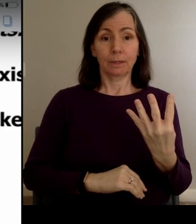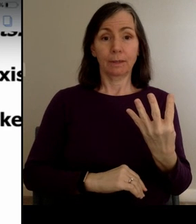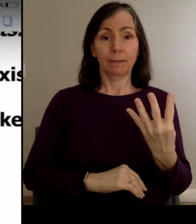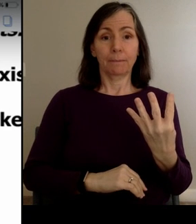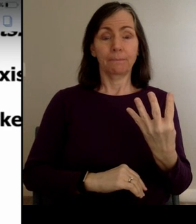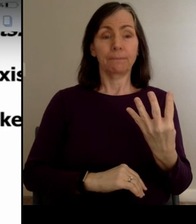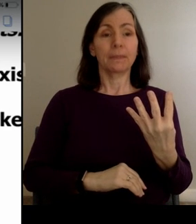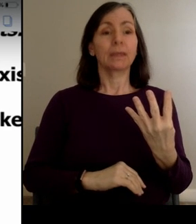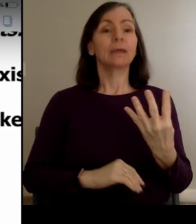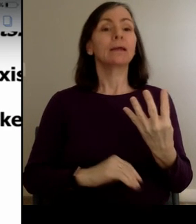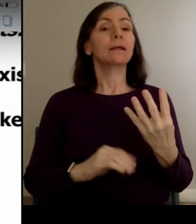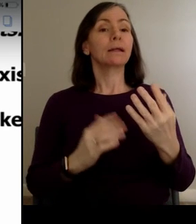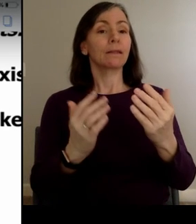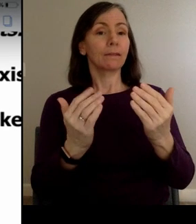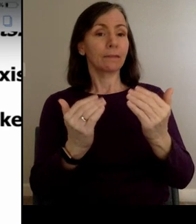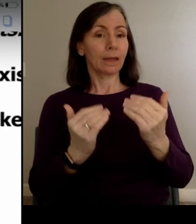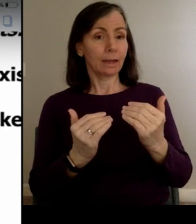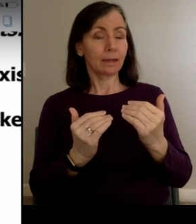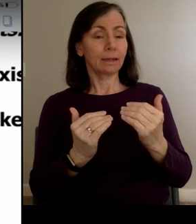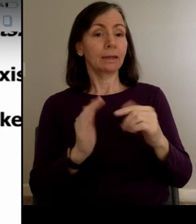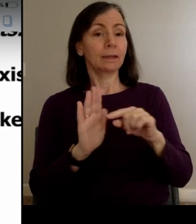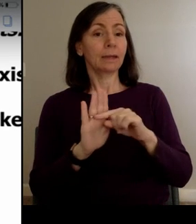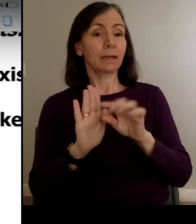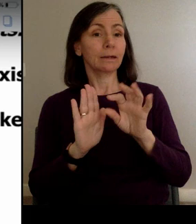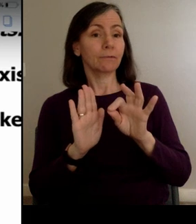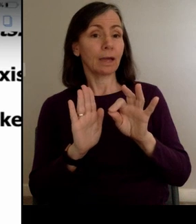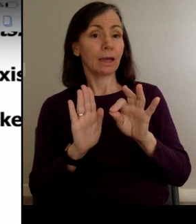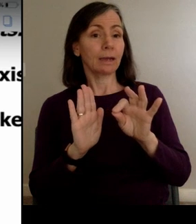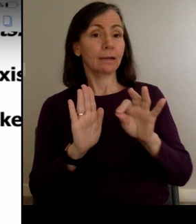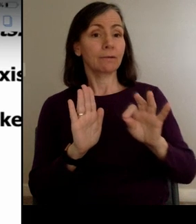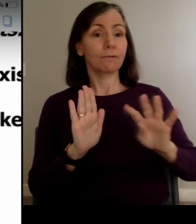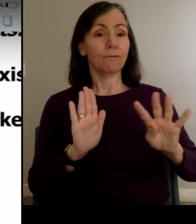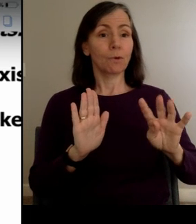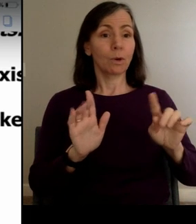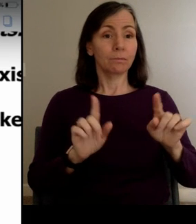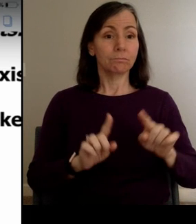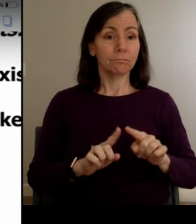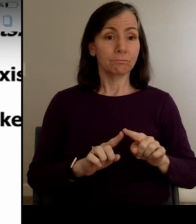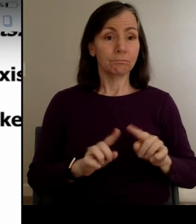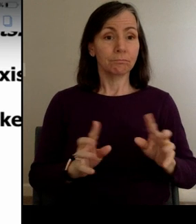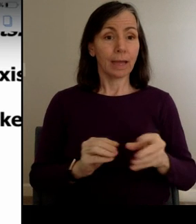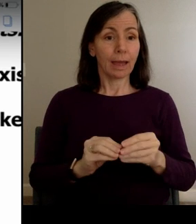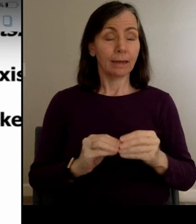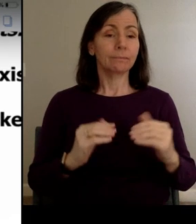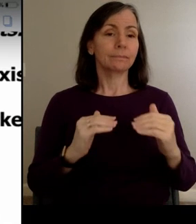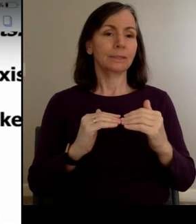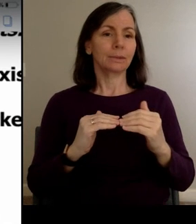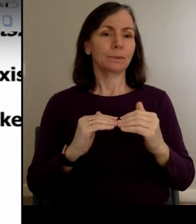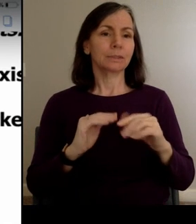And negative 9 plus 4 is negative 5.